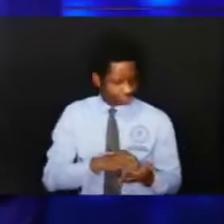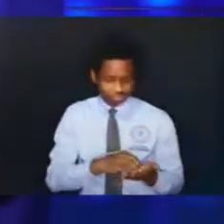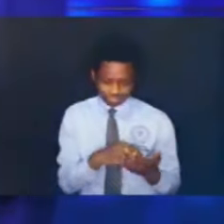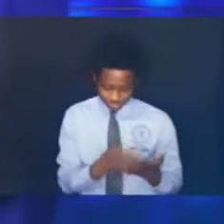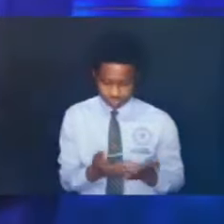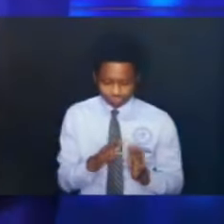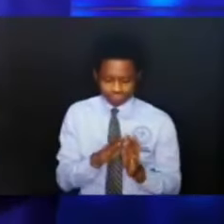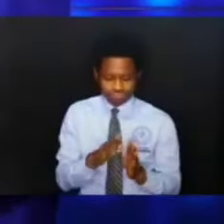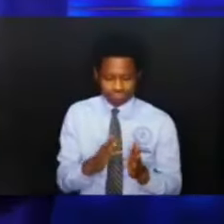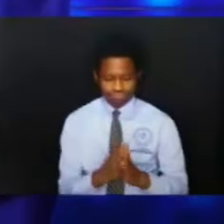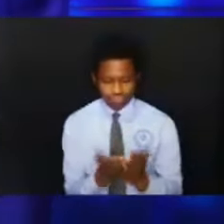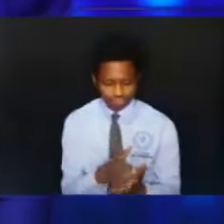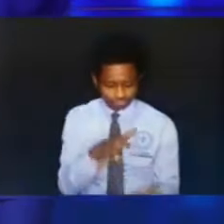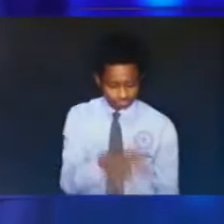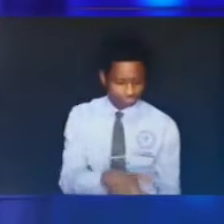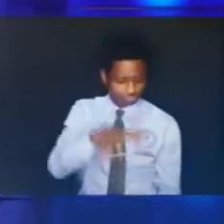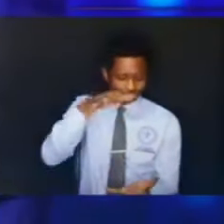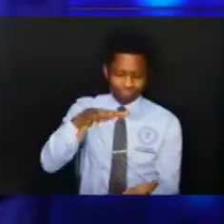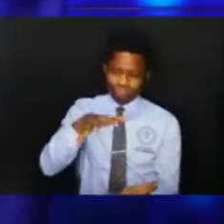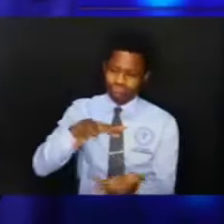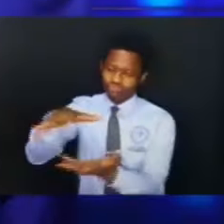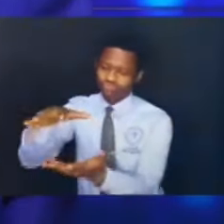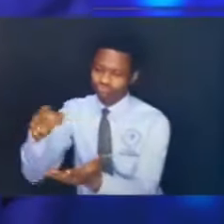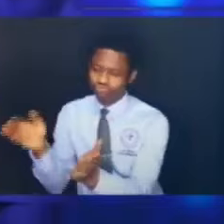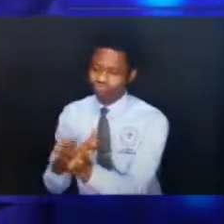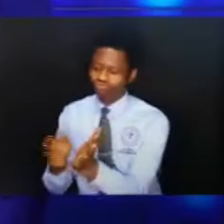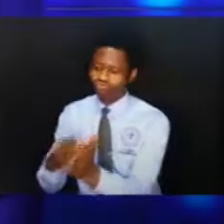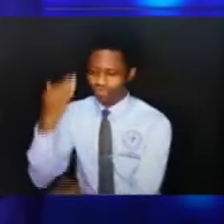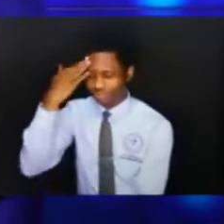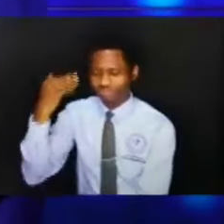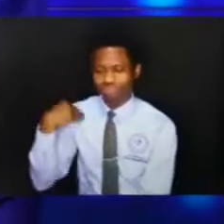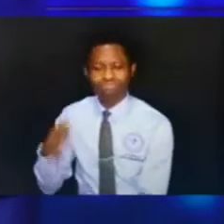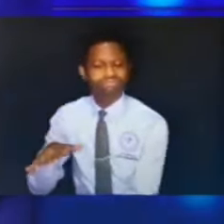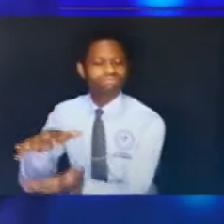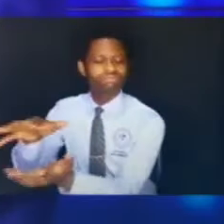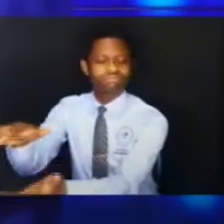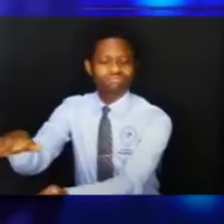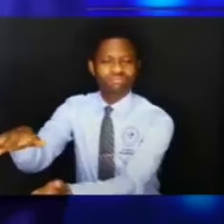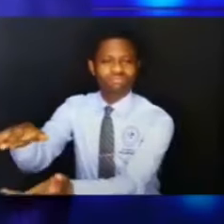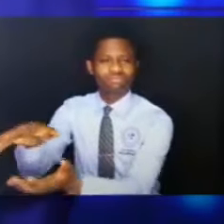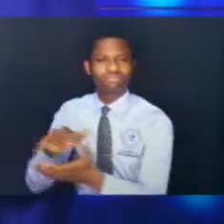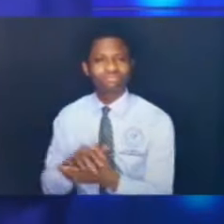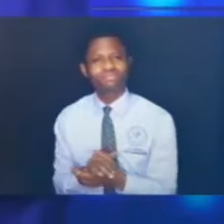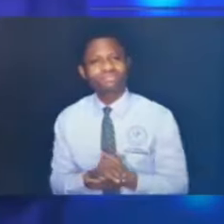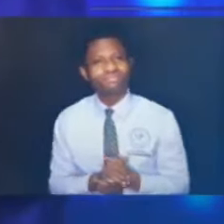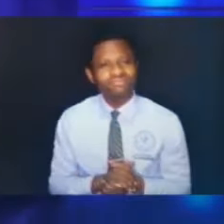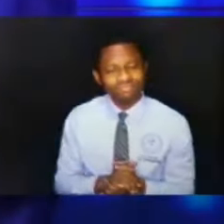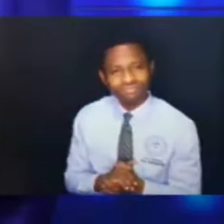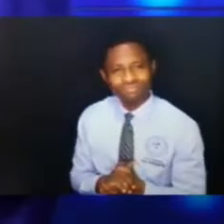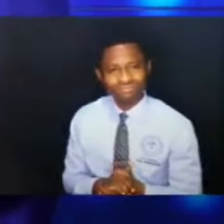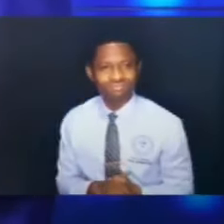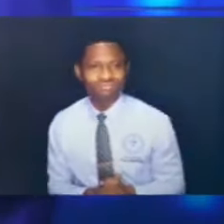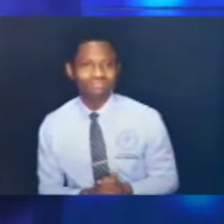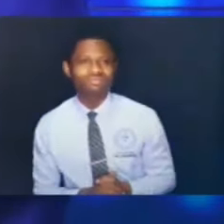to the head teacher and huma enu ne ho so be sakya na dwe no o di ni nyina akọ ekọ ma su ano ana se